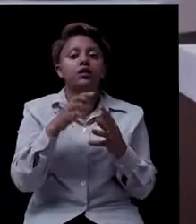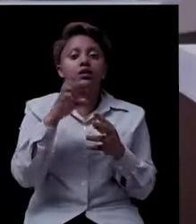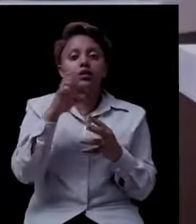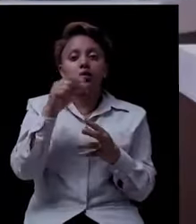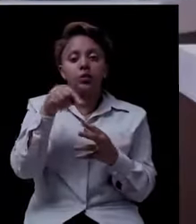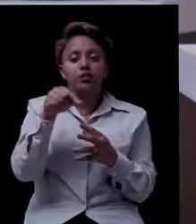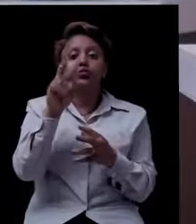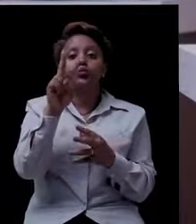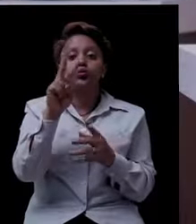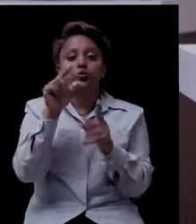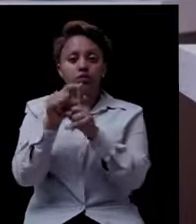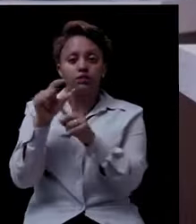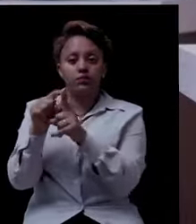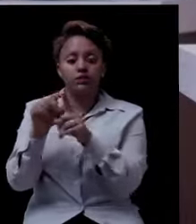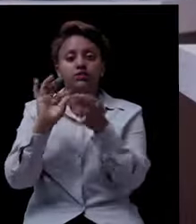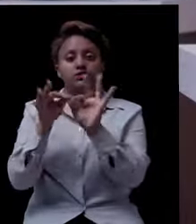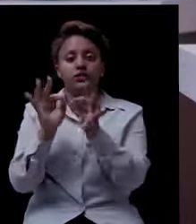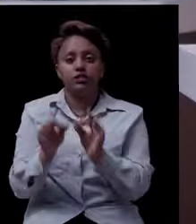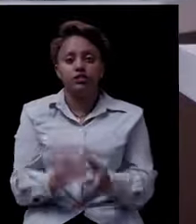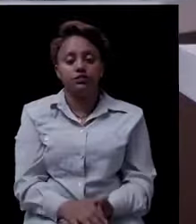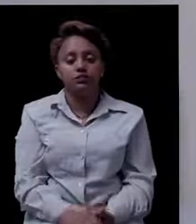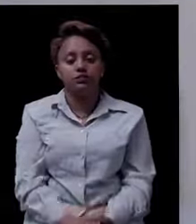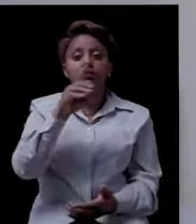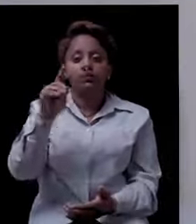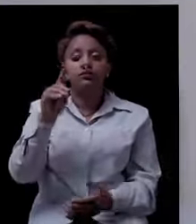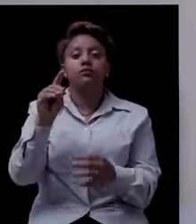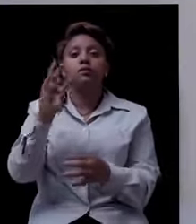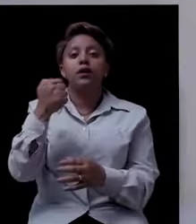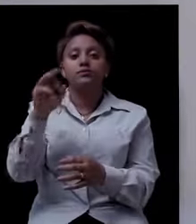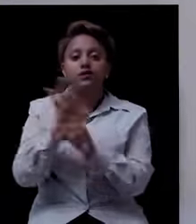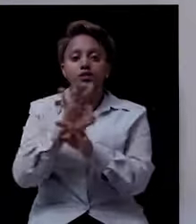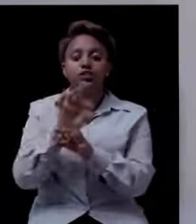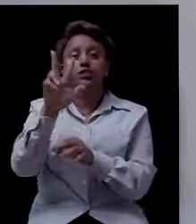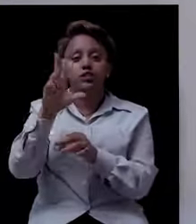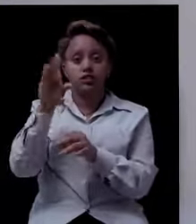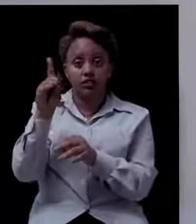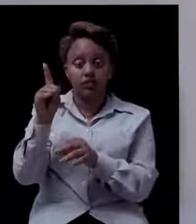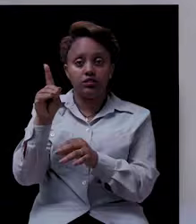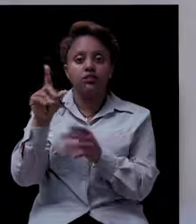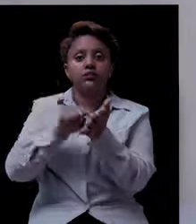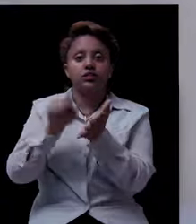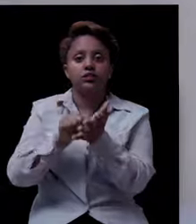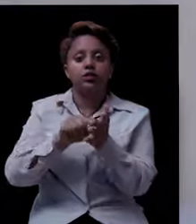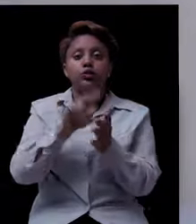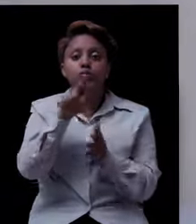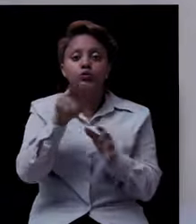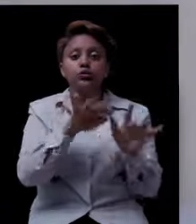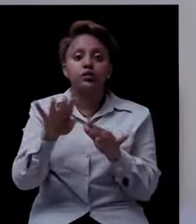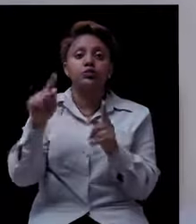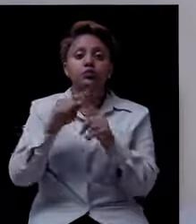and Materials equates the two terms in their definition. Additive manufacturing, also known as 3D printing,